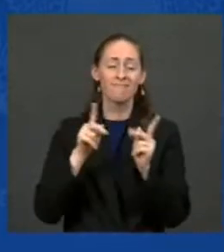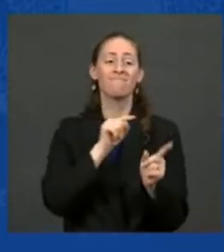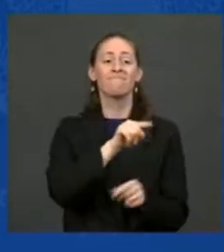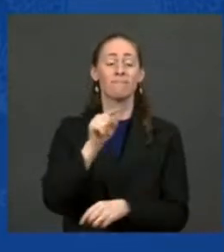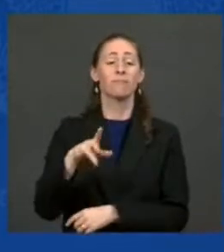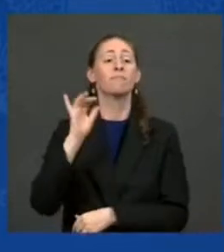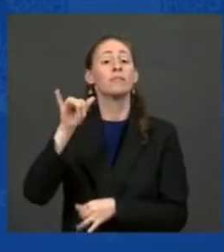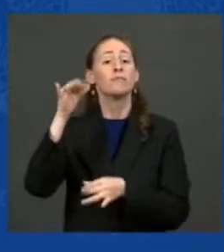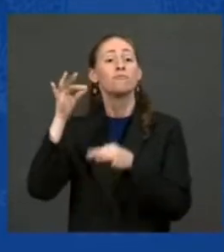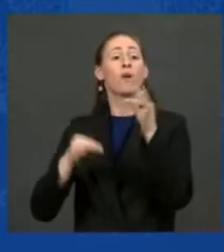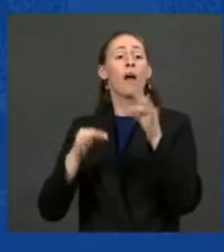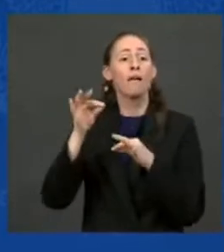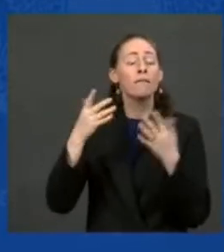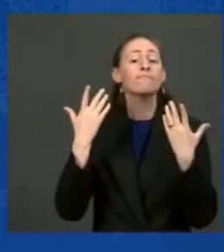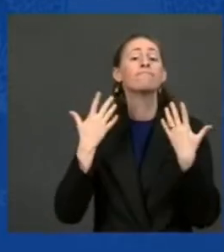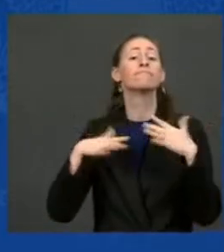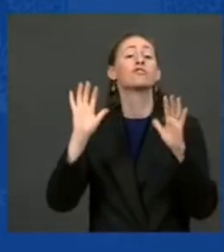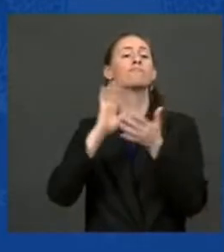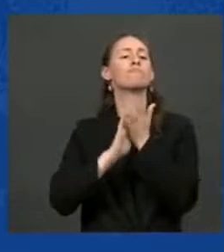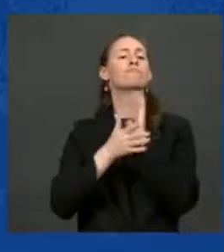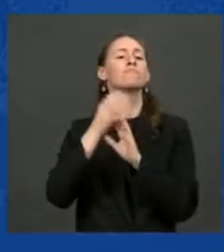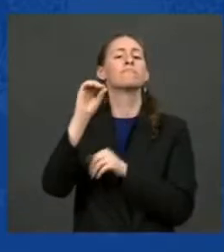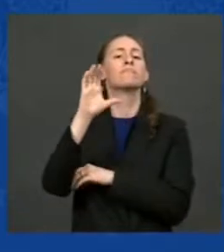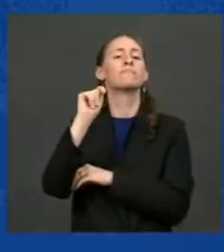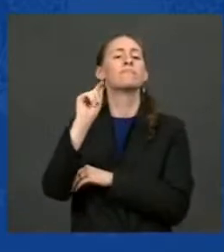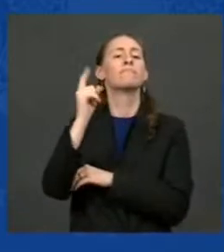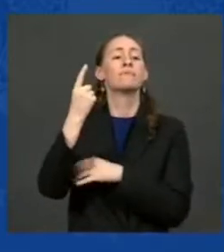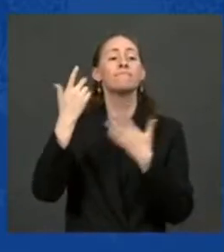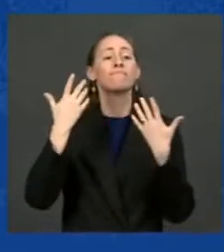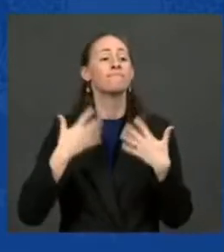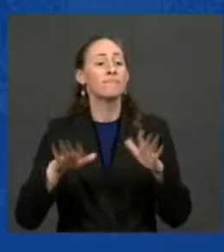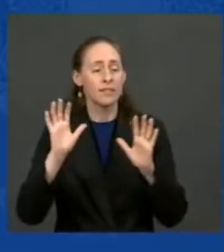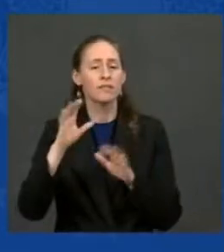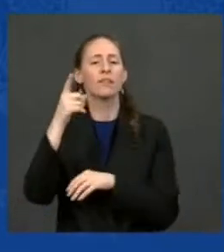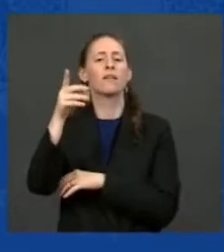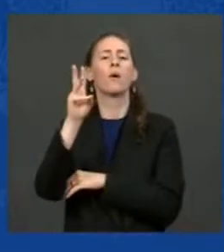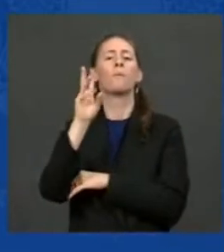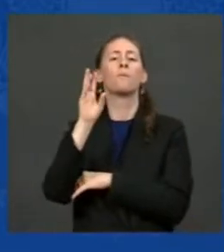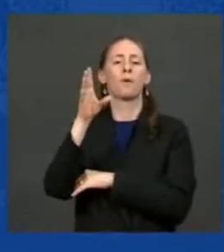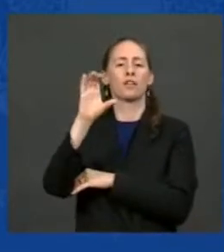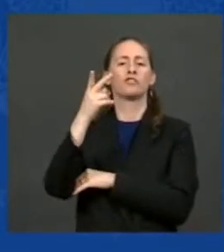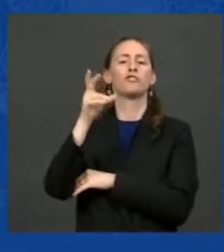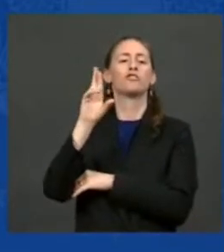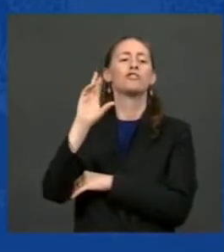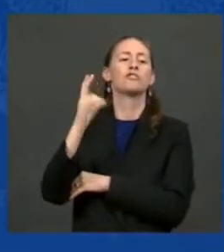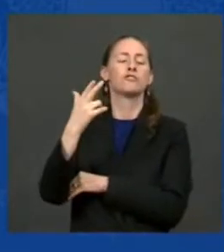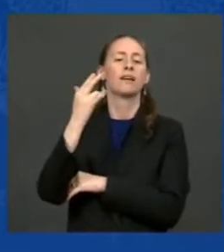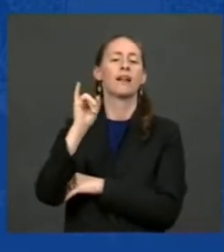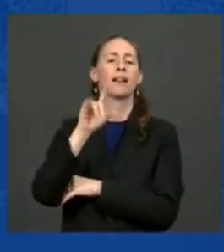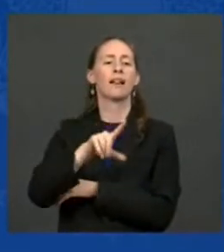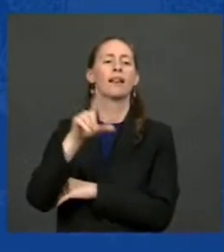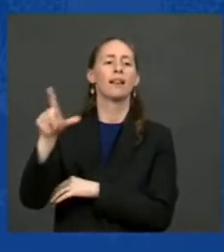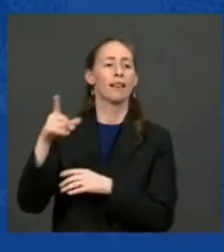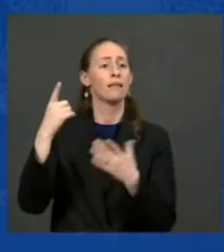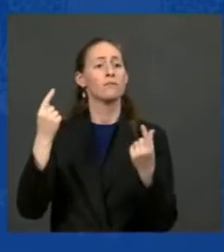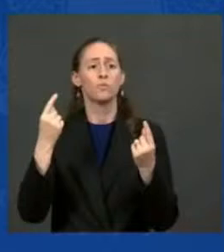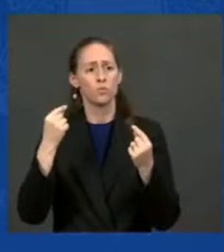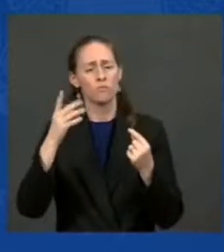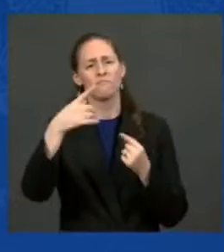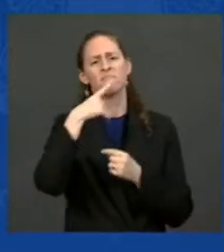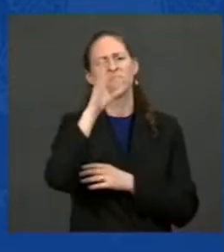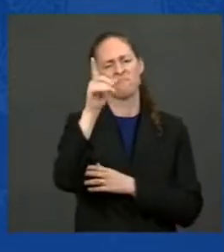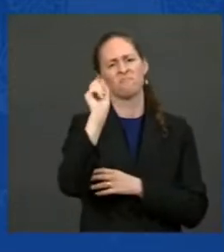1st. Winston Churchill had argued for summary executions of all the defendants at Nuremberg. Joseph